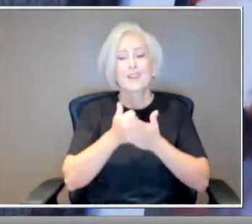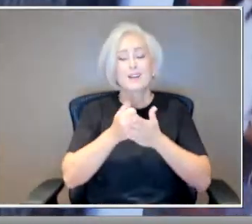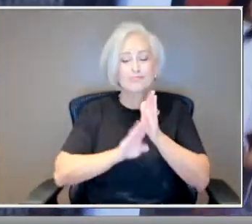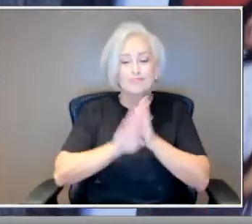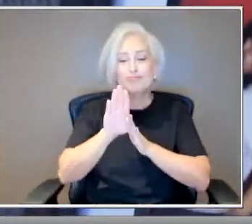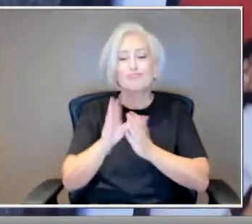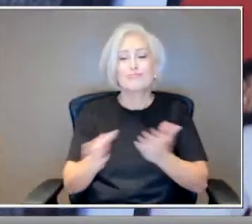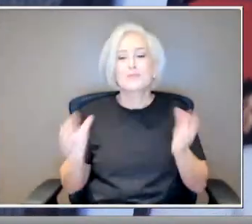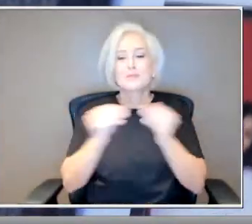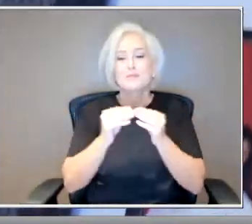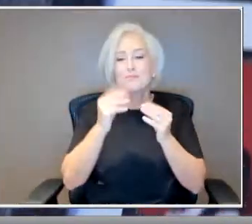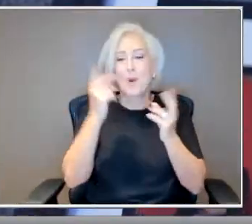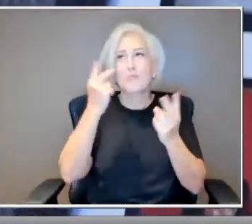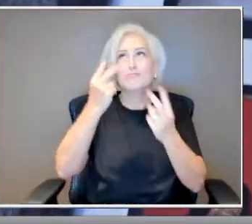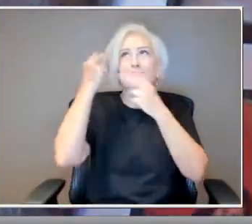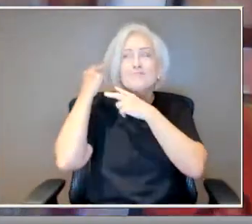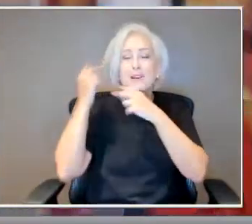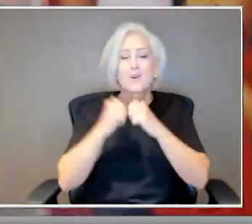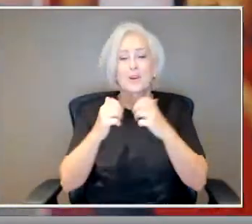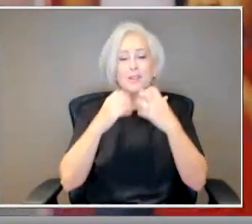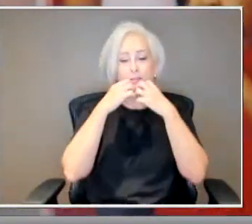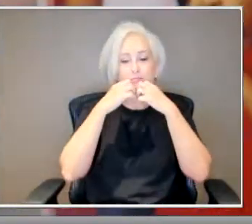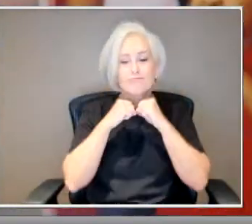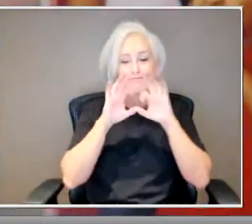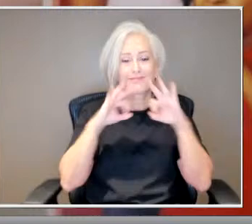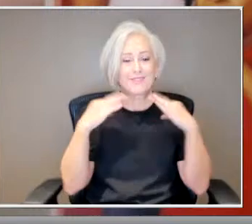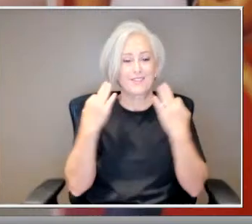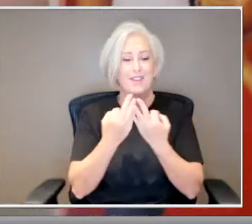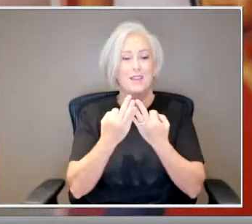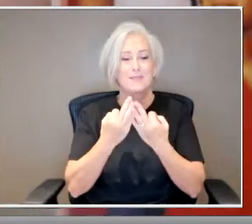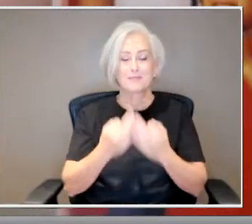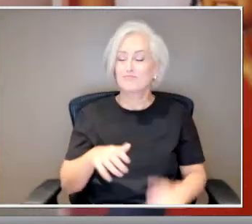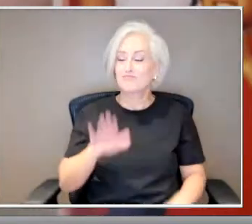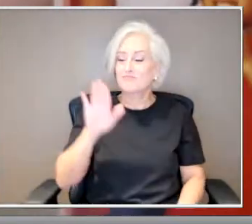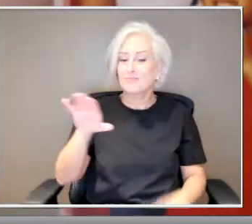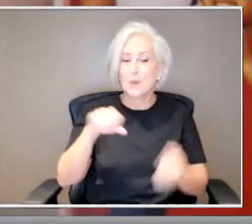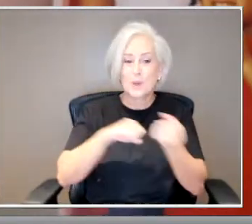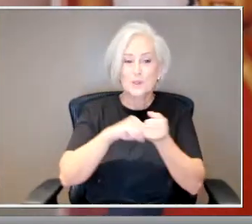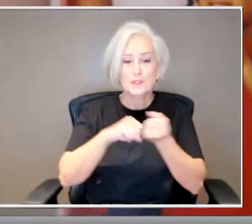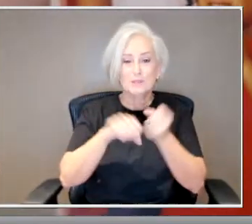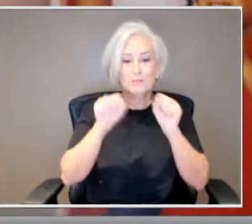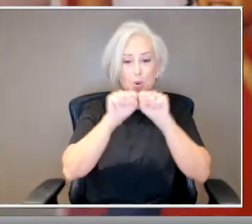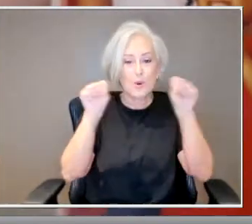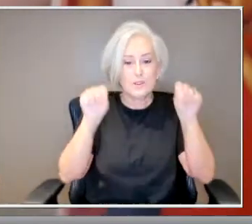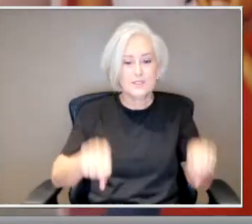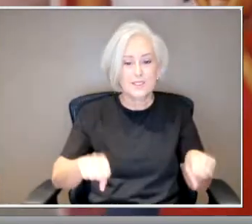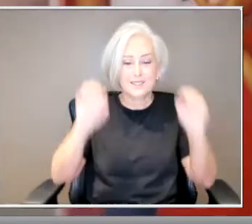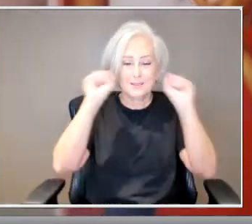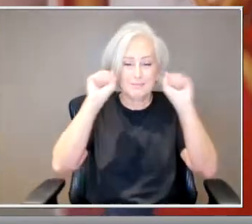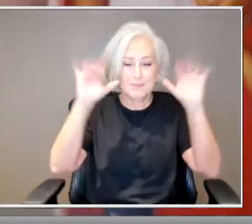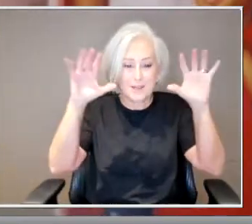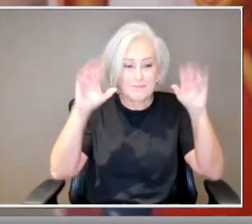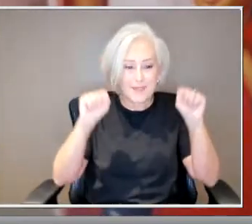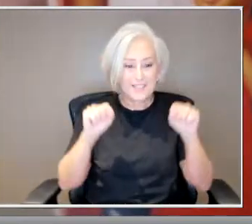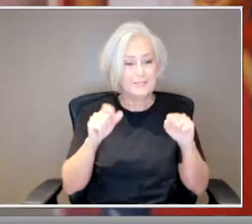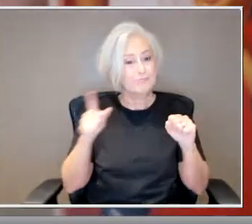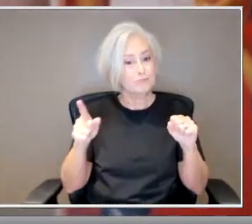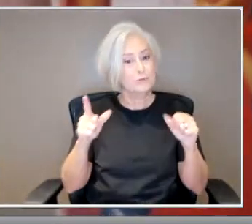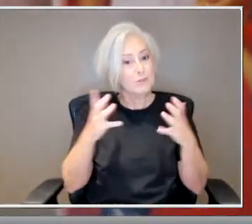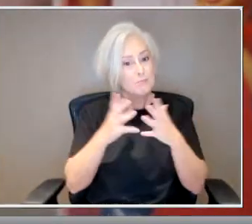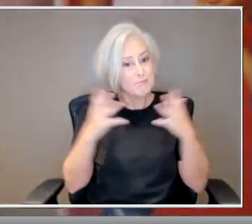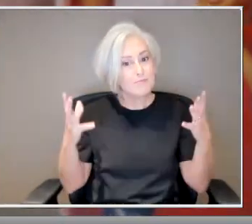matter most. My support system is beyond amazing. I had a lot to survive for.